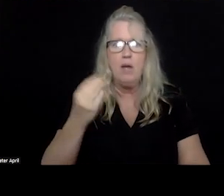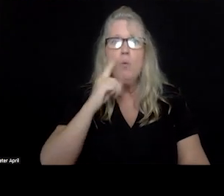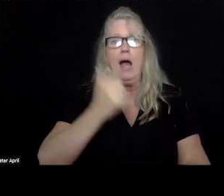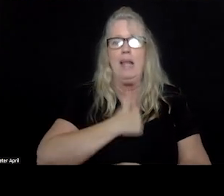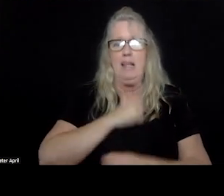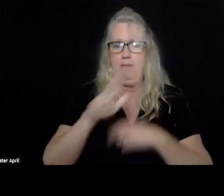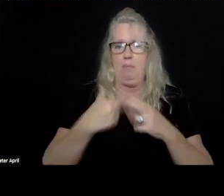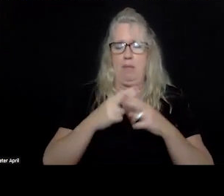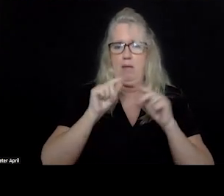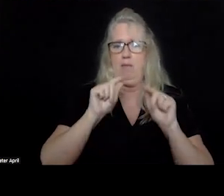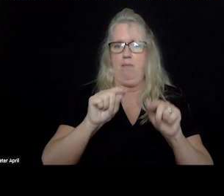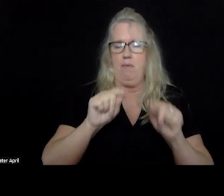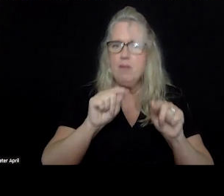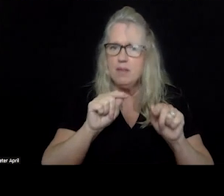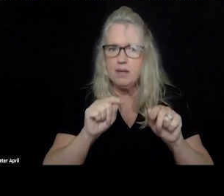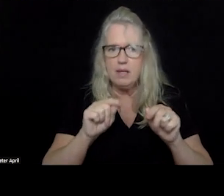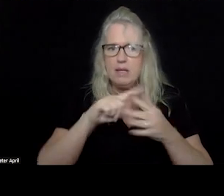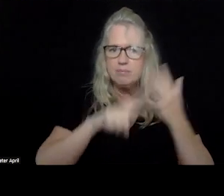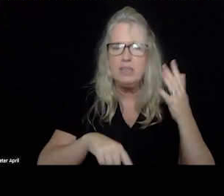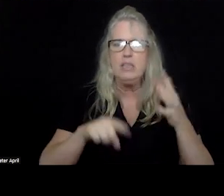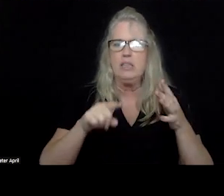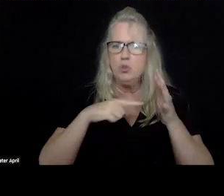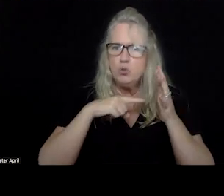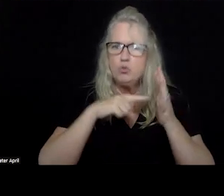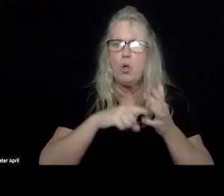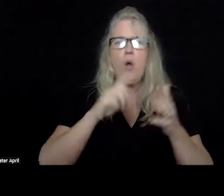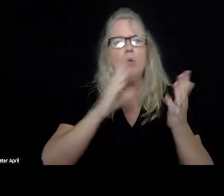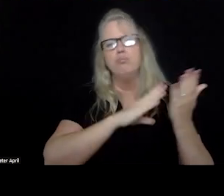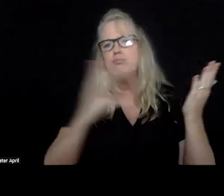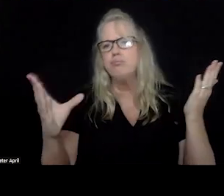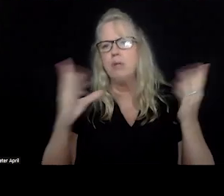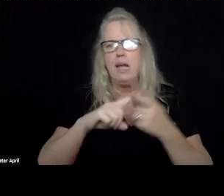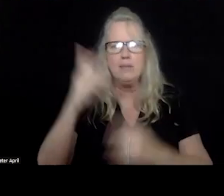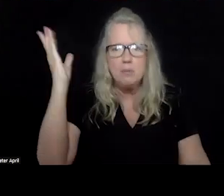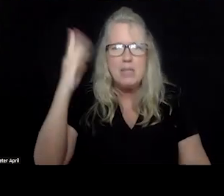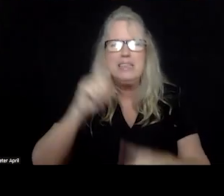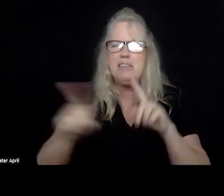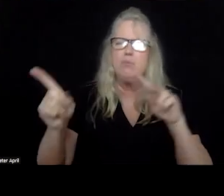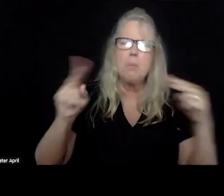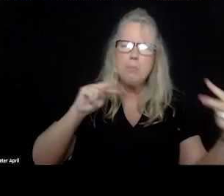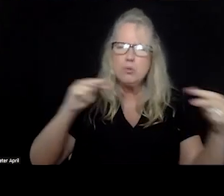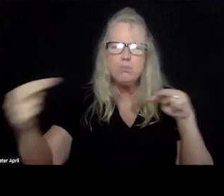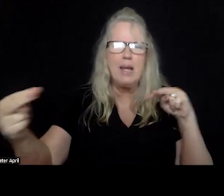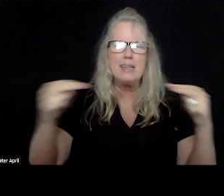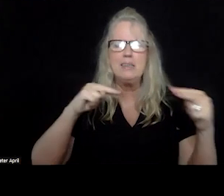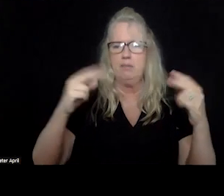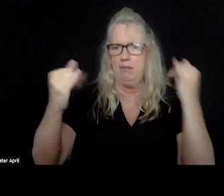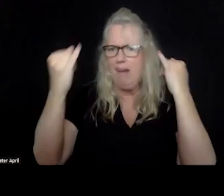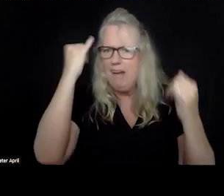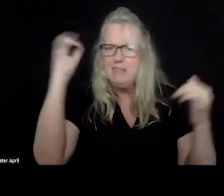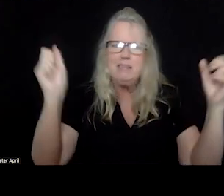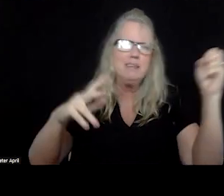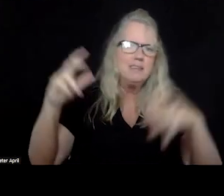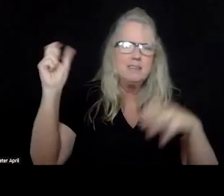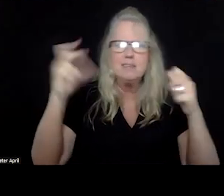about this is it shows both the breadth of speakers, but also the breadth of perspectives and ideas and